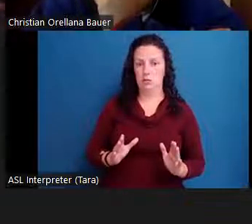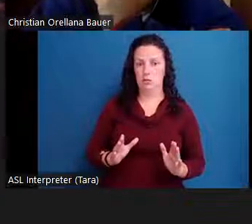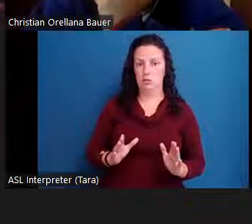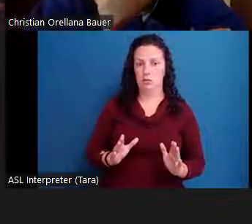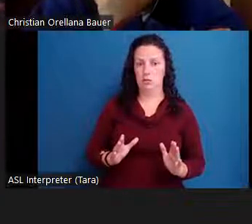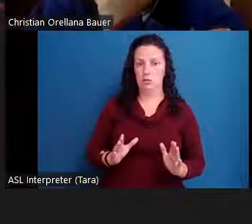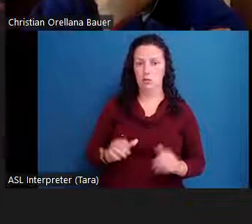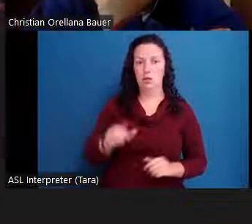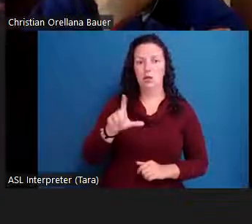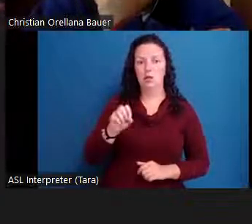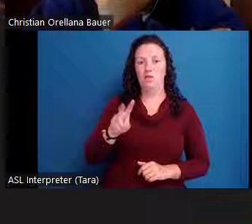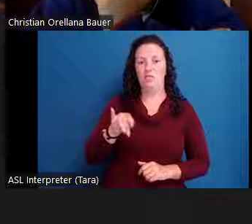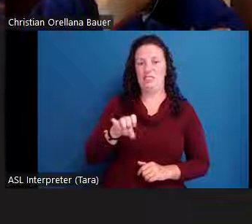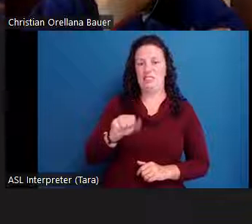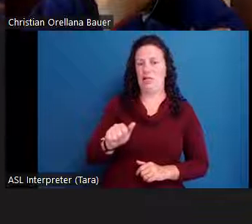Yes, thank you so much,